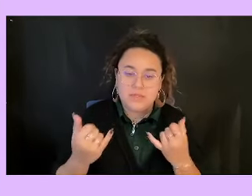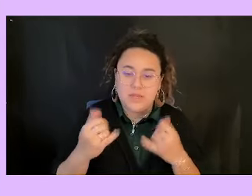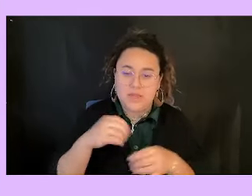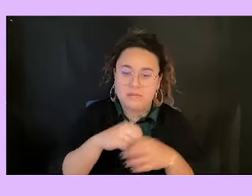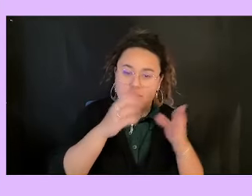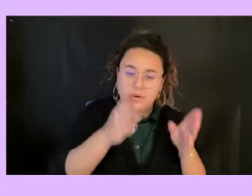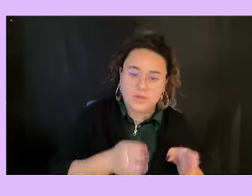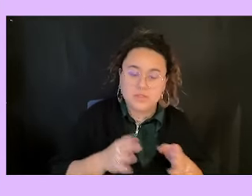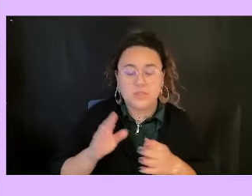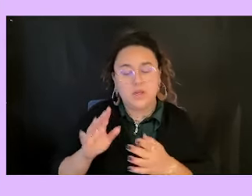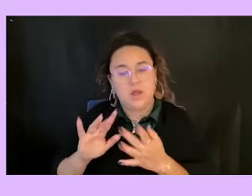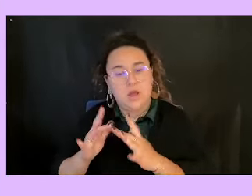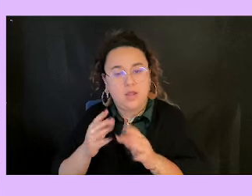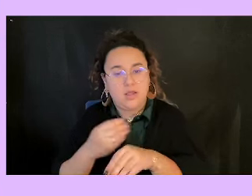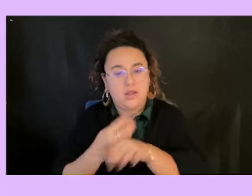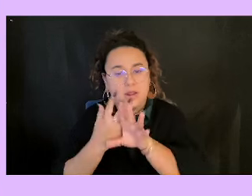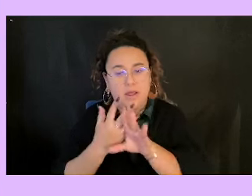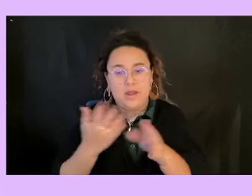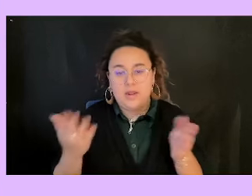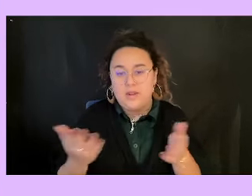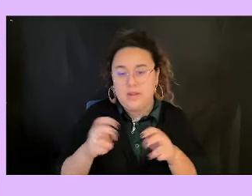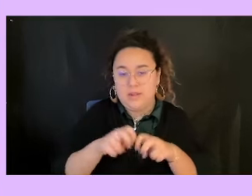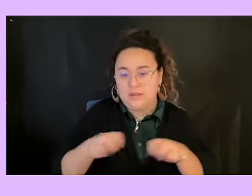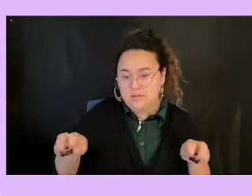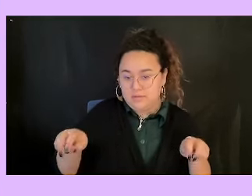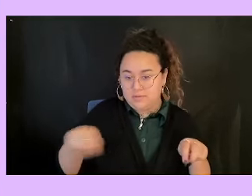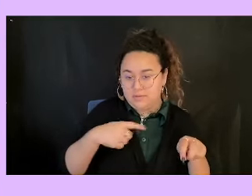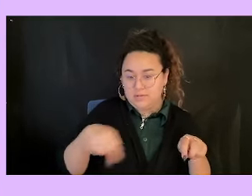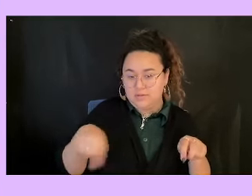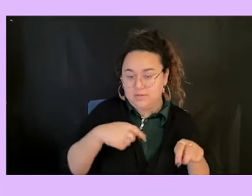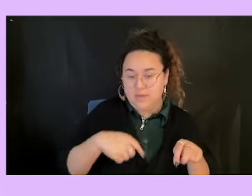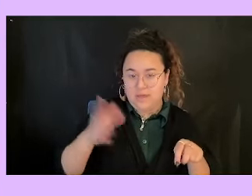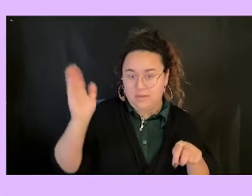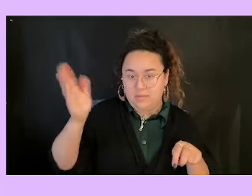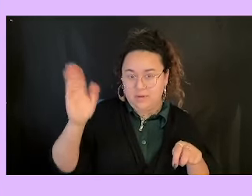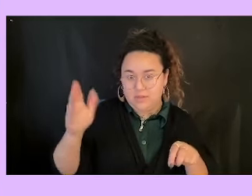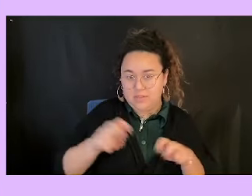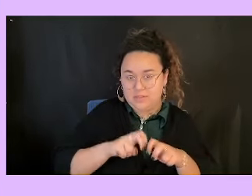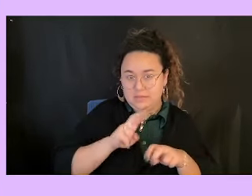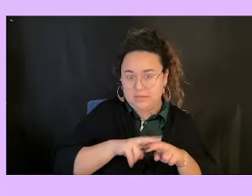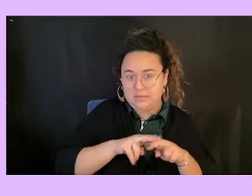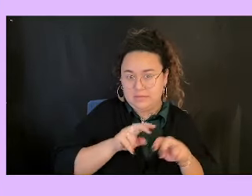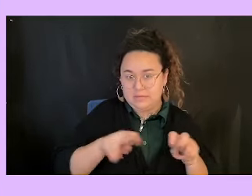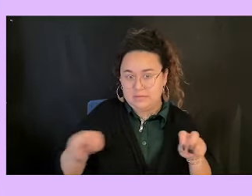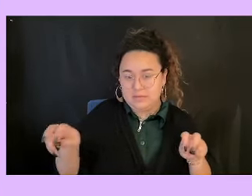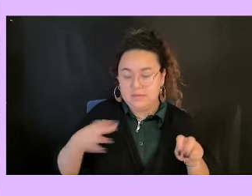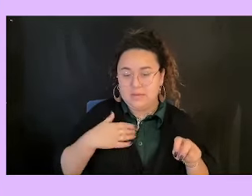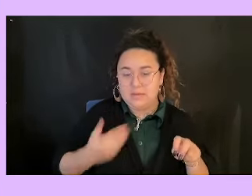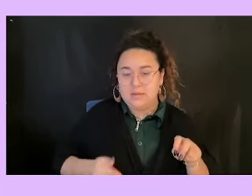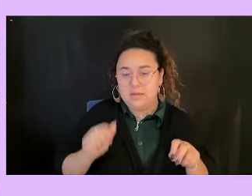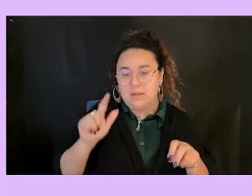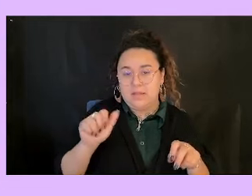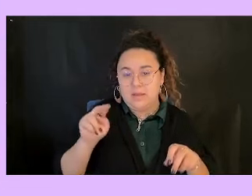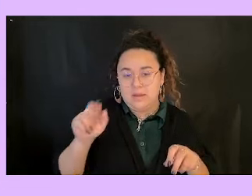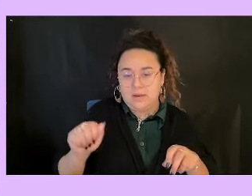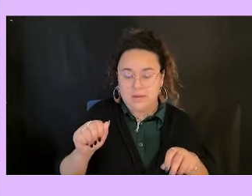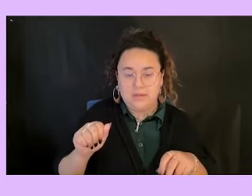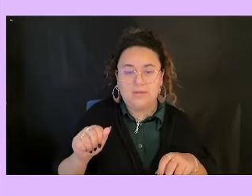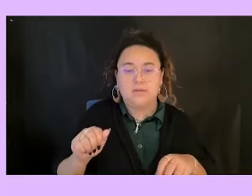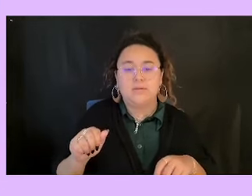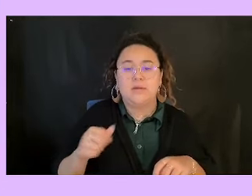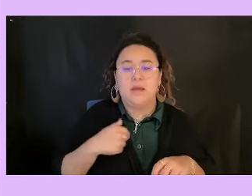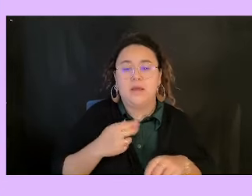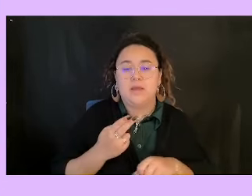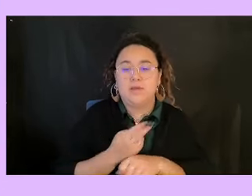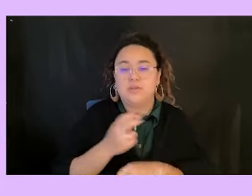online and up here in the talkie seats. Again, my name is Ilana. I use she,